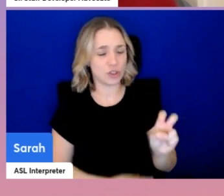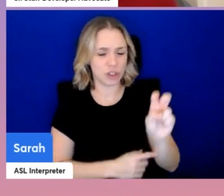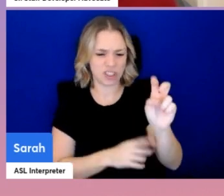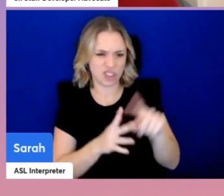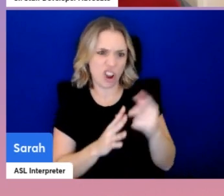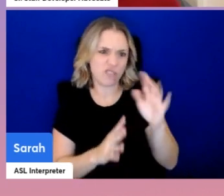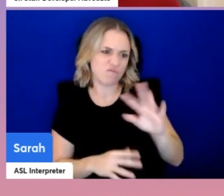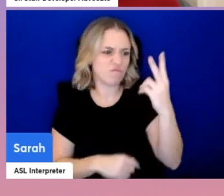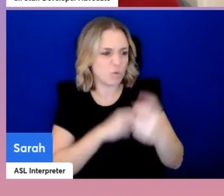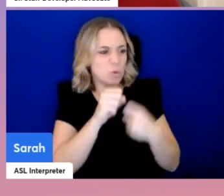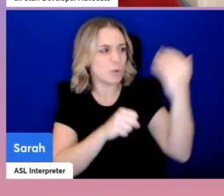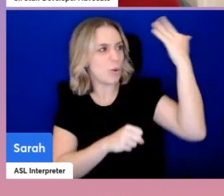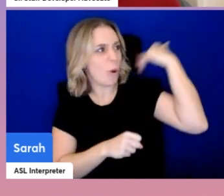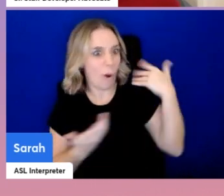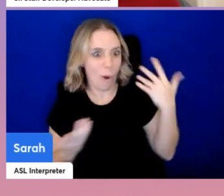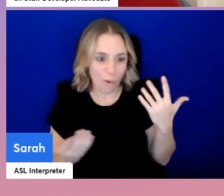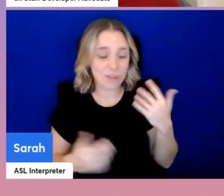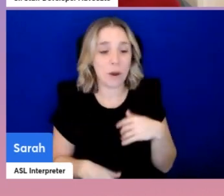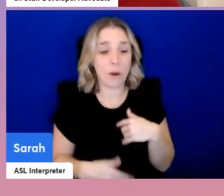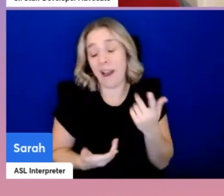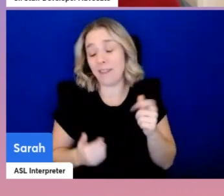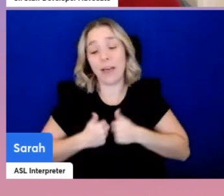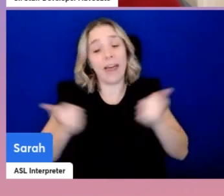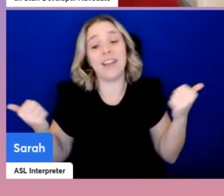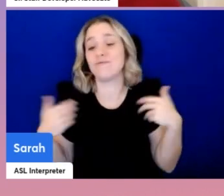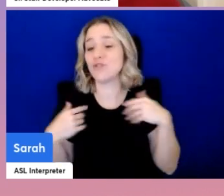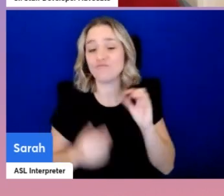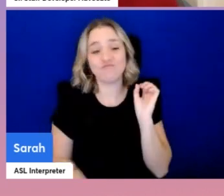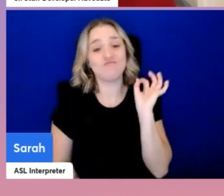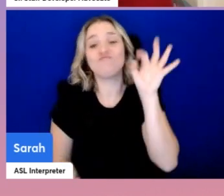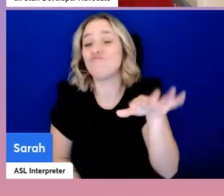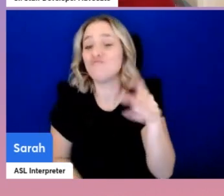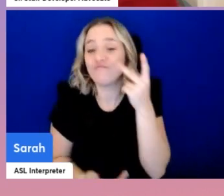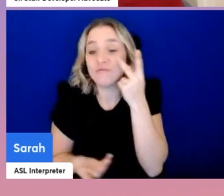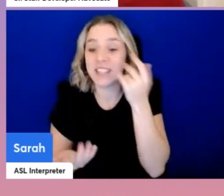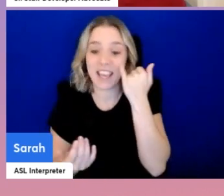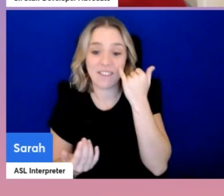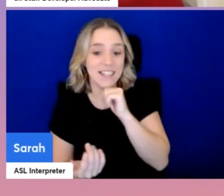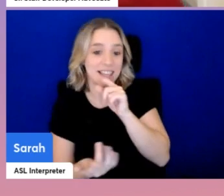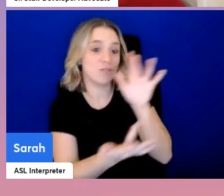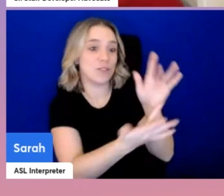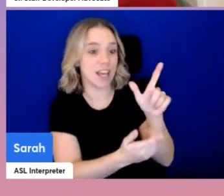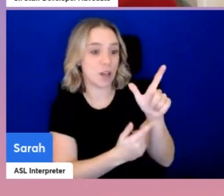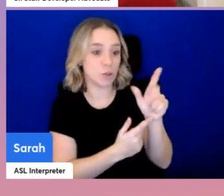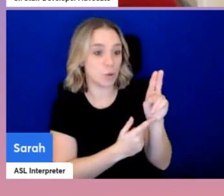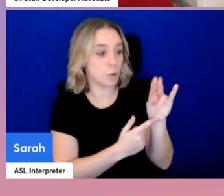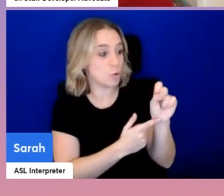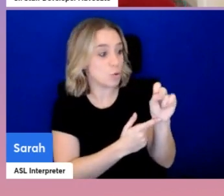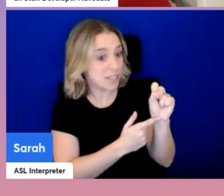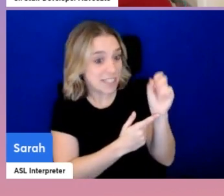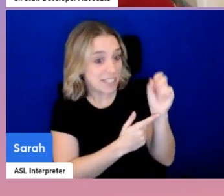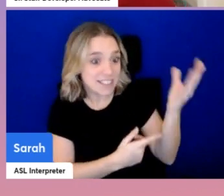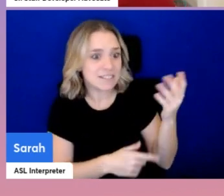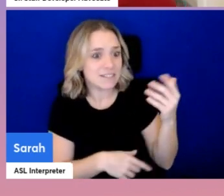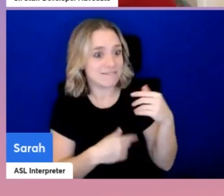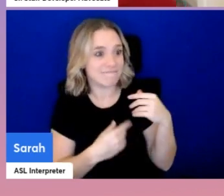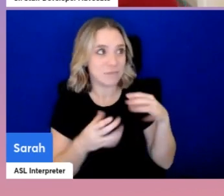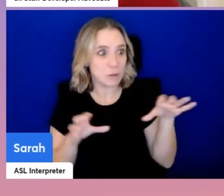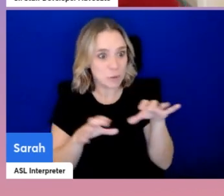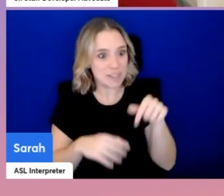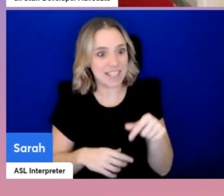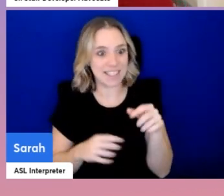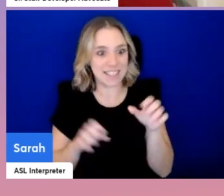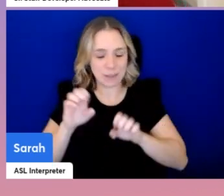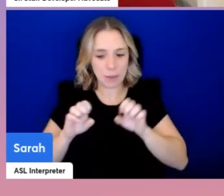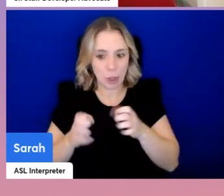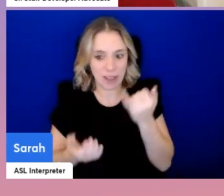to put myself out there for that. And if I hadn't reached out to Luiz when I was doing this experiment saying that, hey, I'm doing this, he would have never offered to